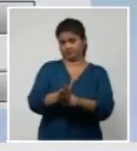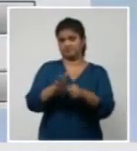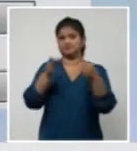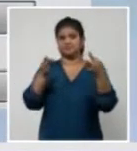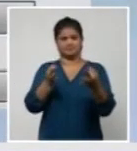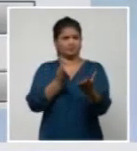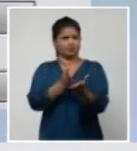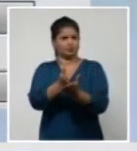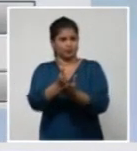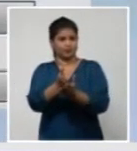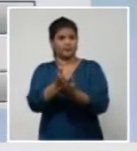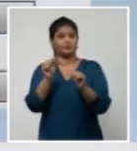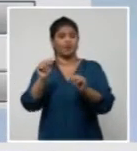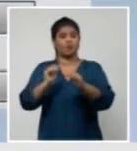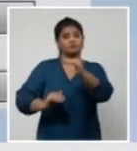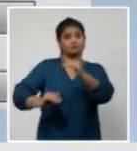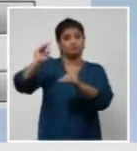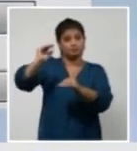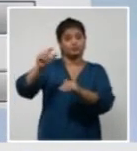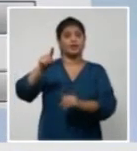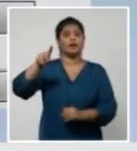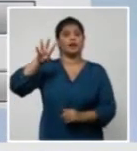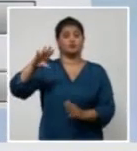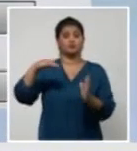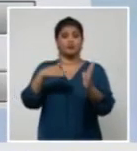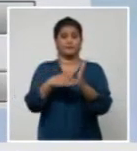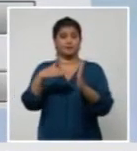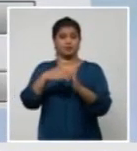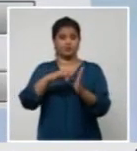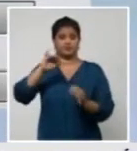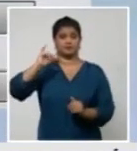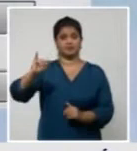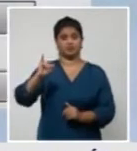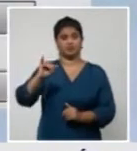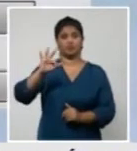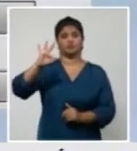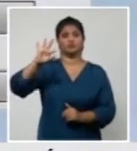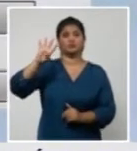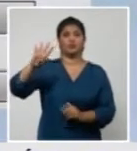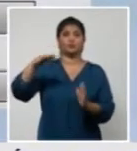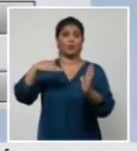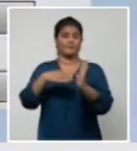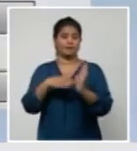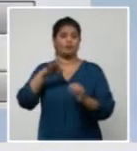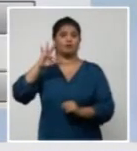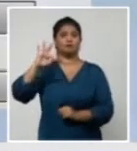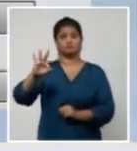14,684,832 confirmed cases of COVID-19 worldwide. Yesterday,